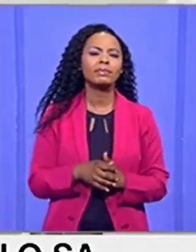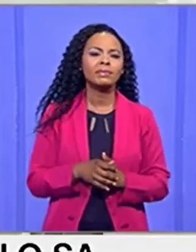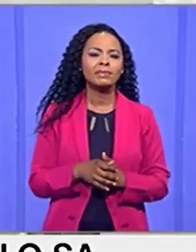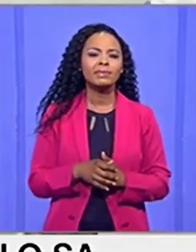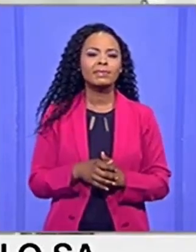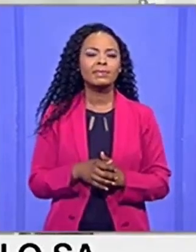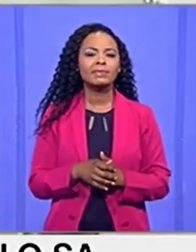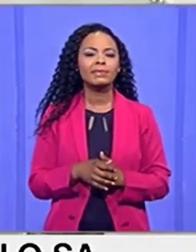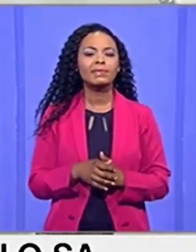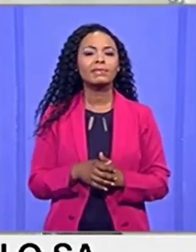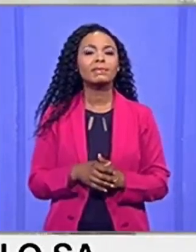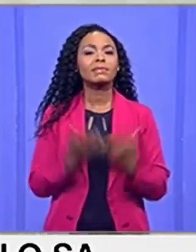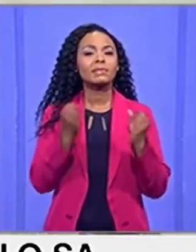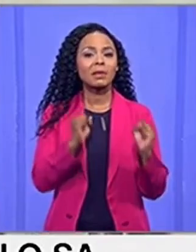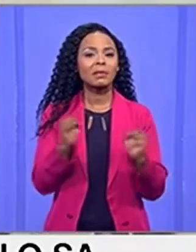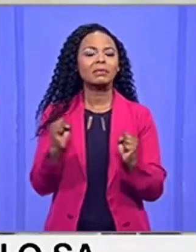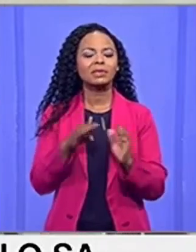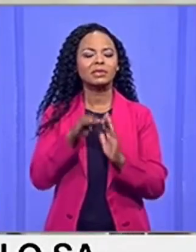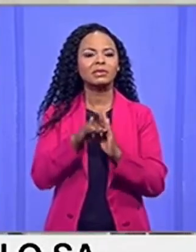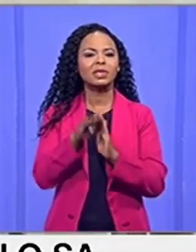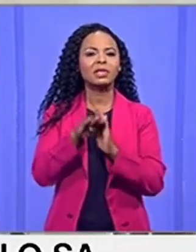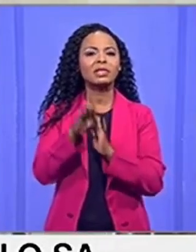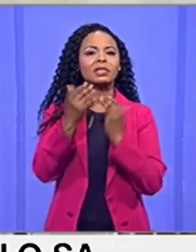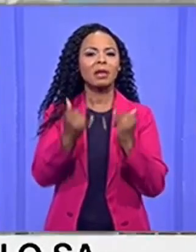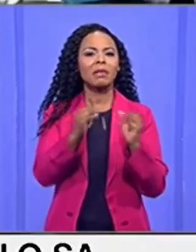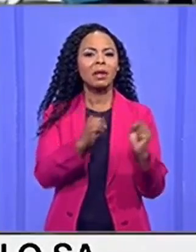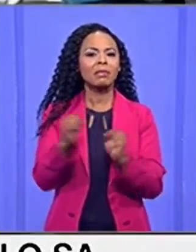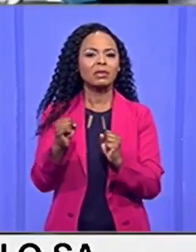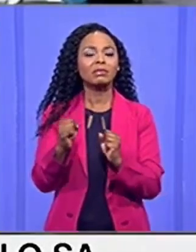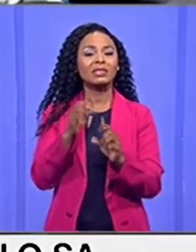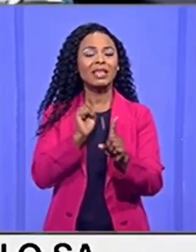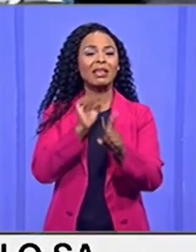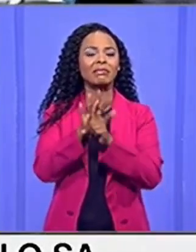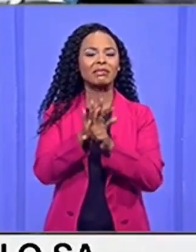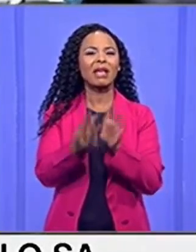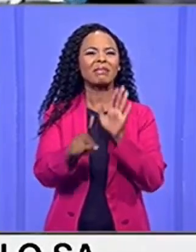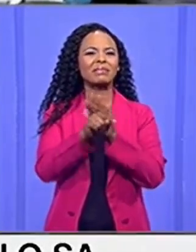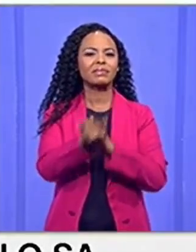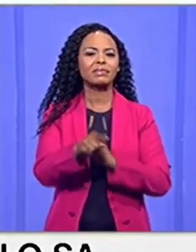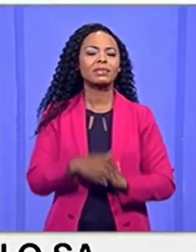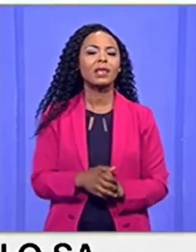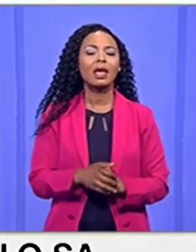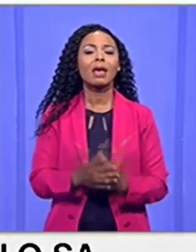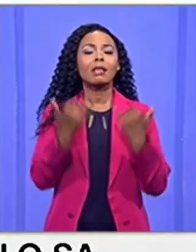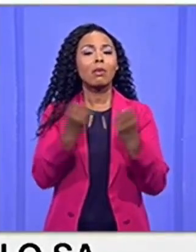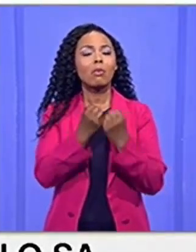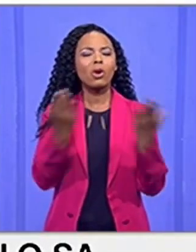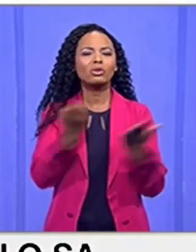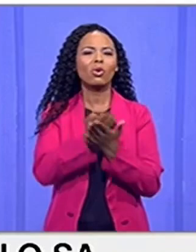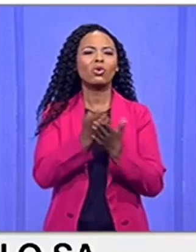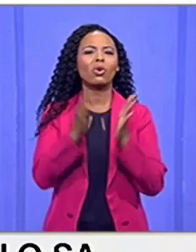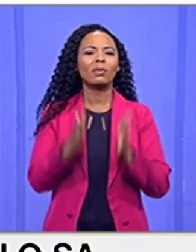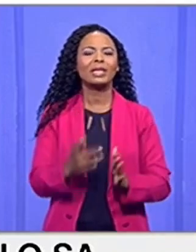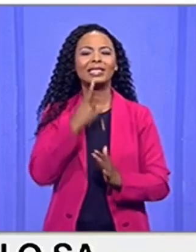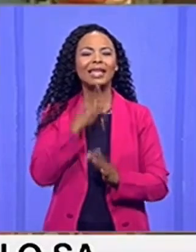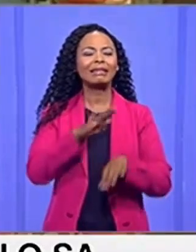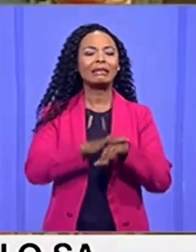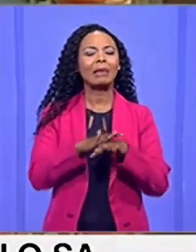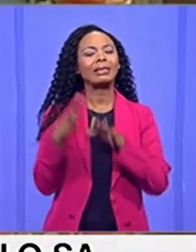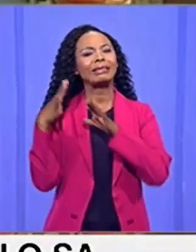solofela fa seelo sa morokotso se tla ema kwa godimo ka ntlha ya fa inflation e le kgwetlho e kgolo. Borra ikonomi ba re e ntse nako e bokete thata